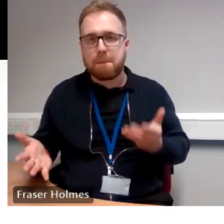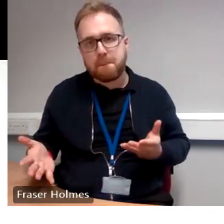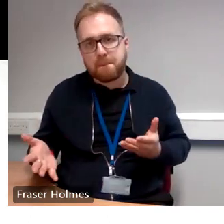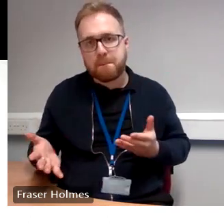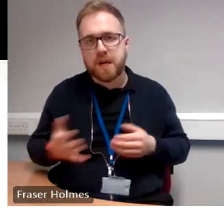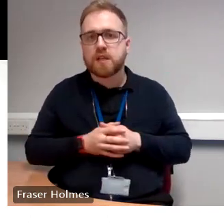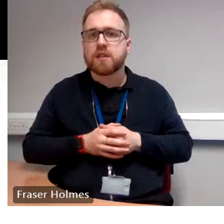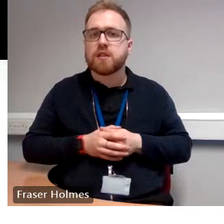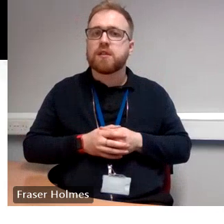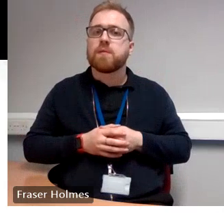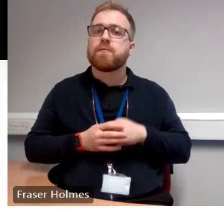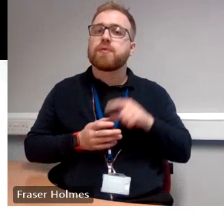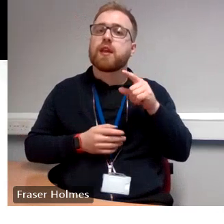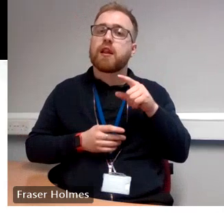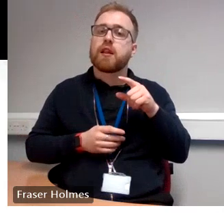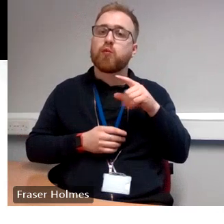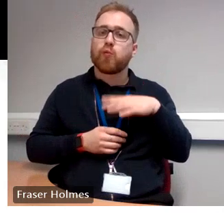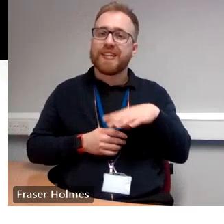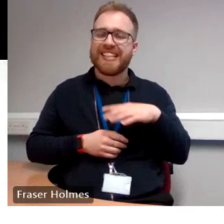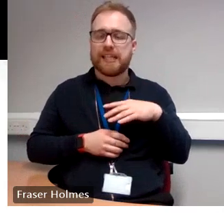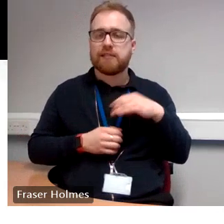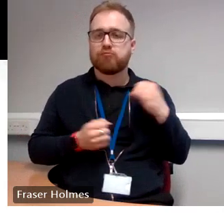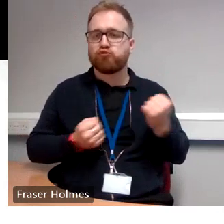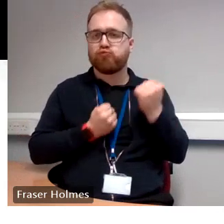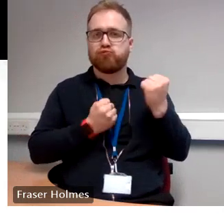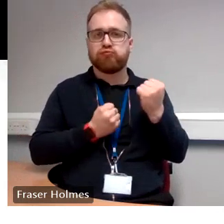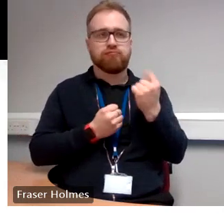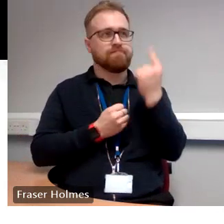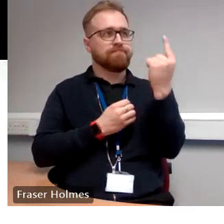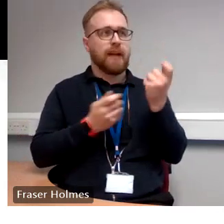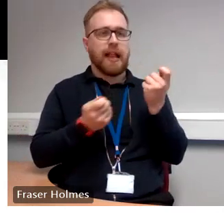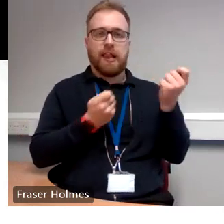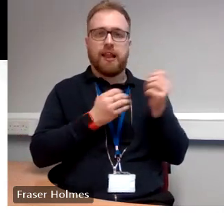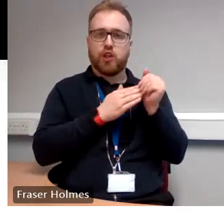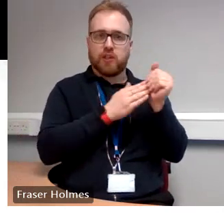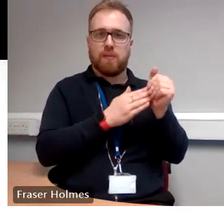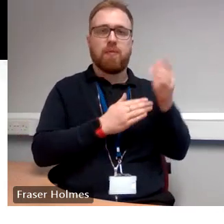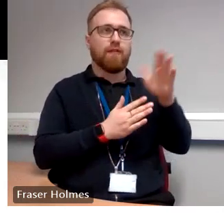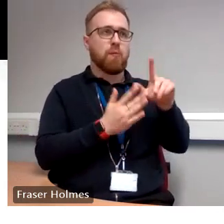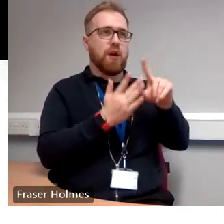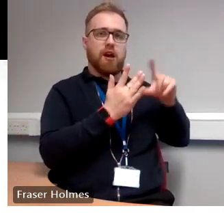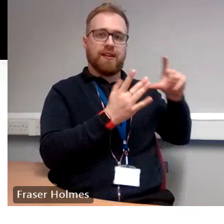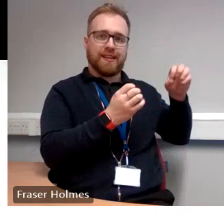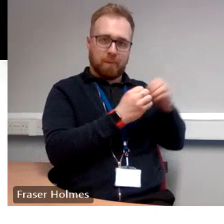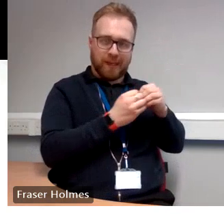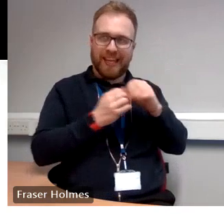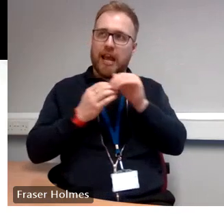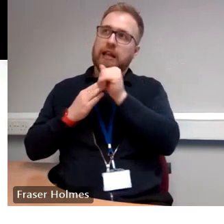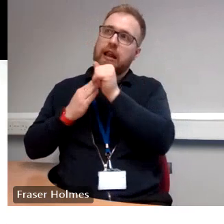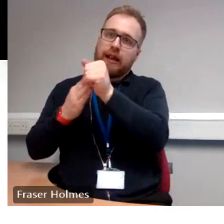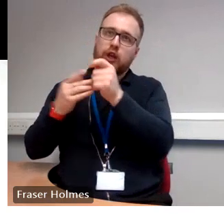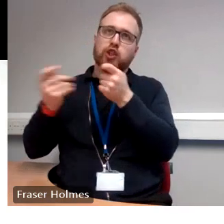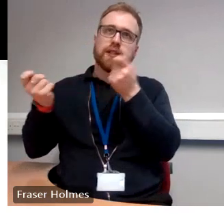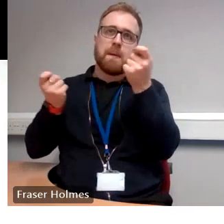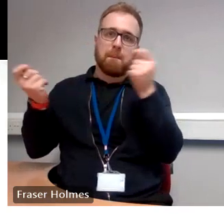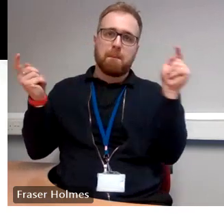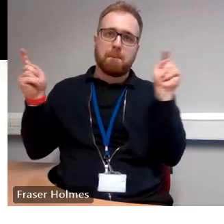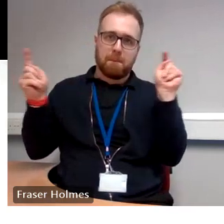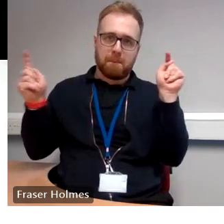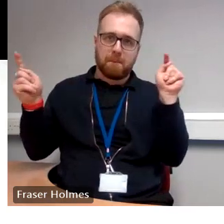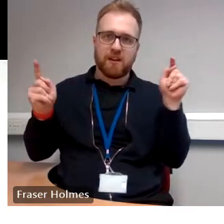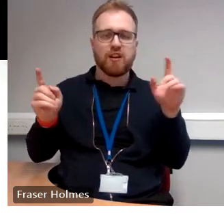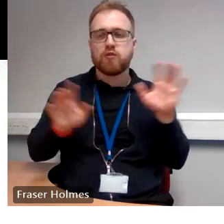Another point was identified around strong leadership. So that was both from an ICB perspective and a leadership perspective. And it's not